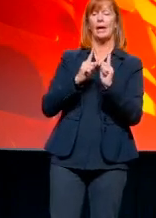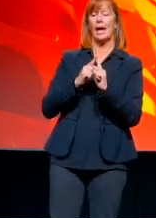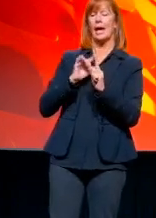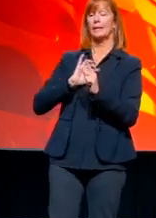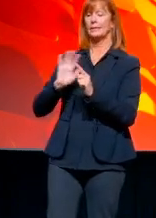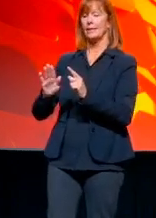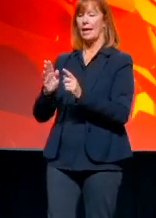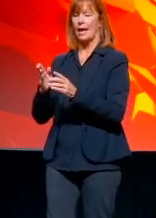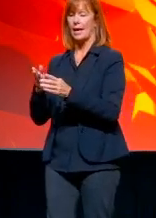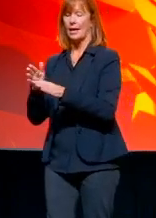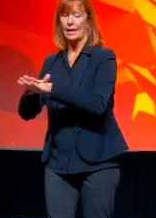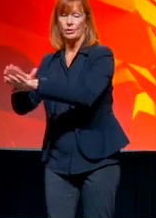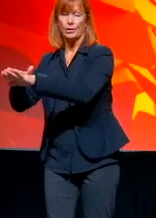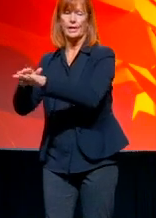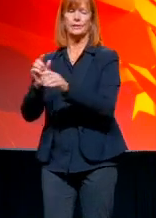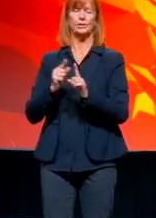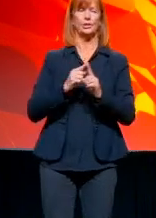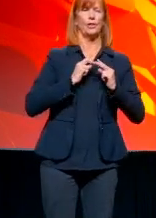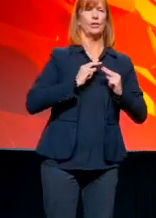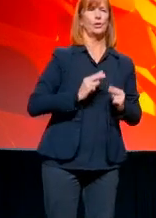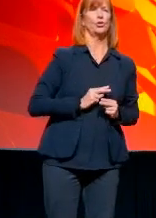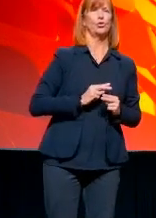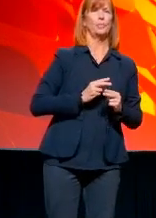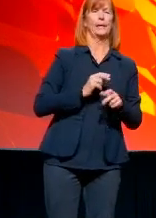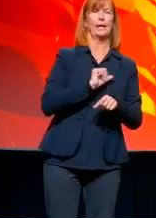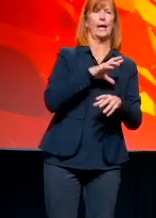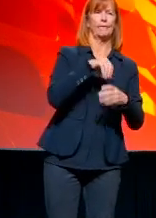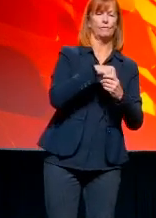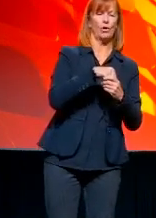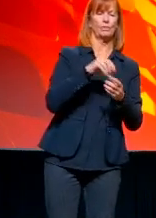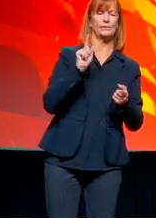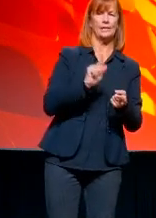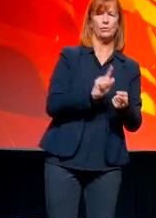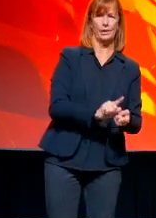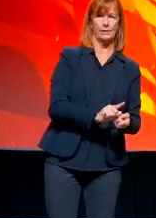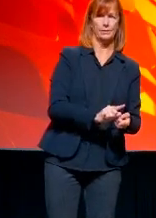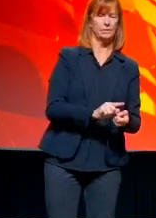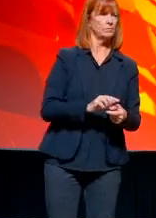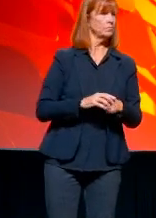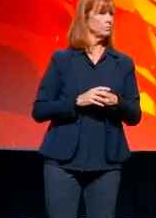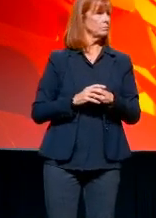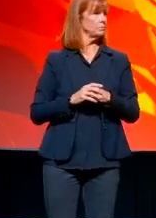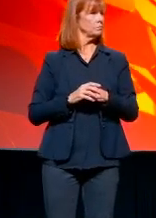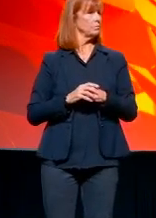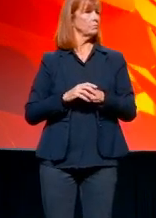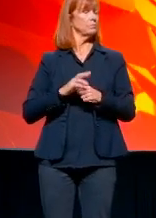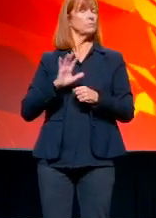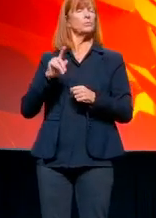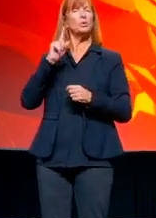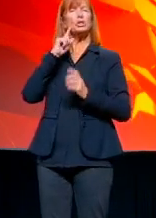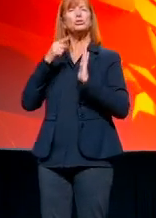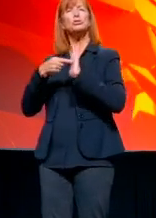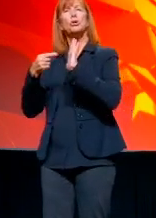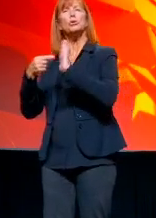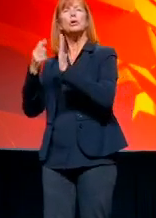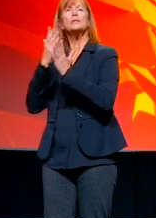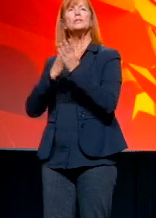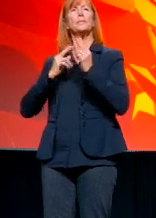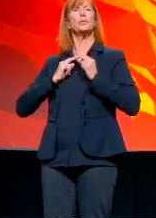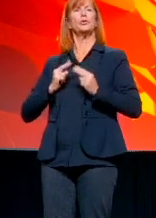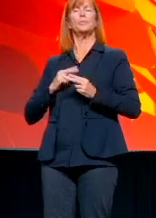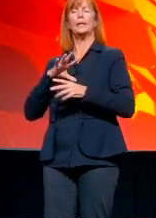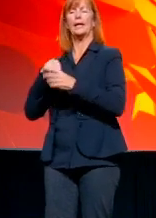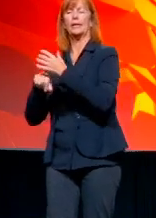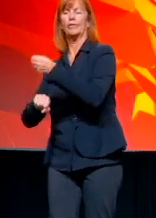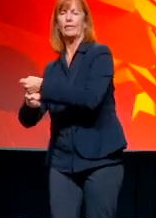policy improves, right? The robot level of autonomy increase. So we visualize the human interventions distribution in this task in